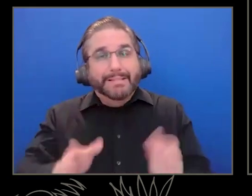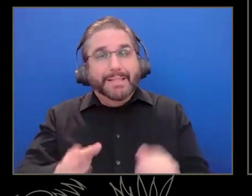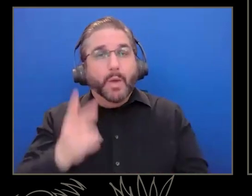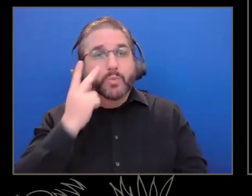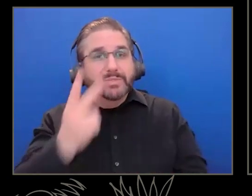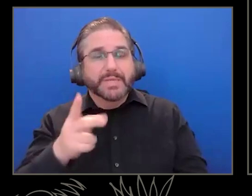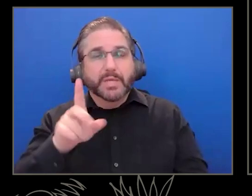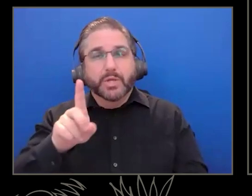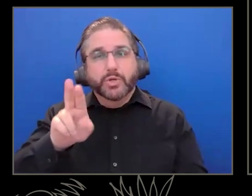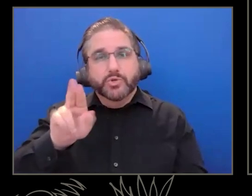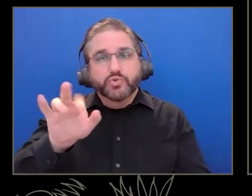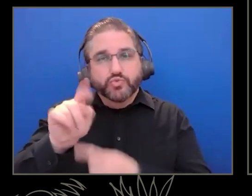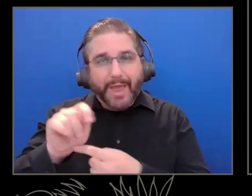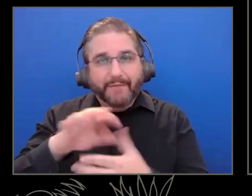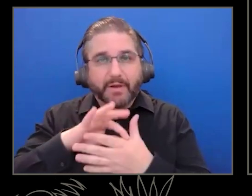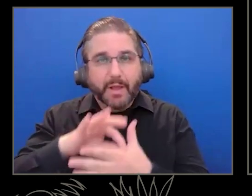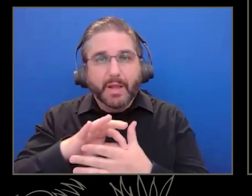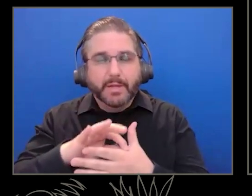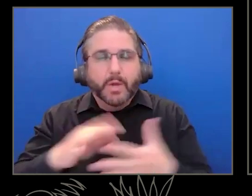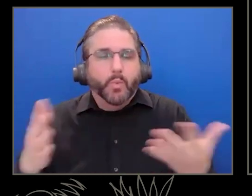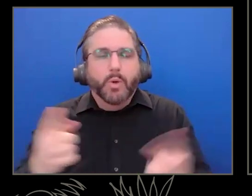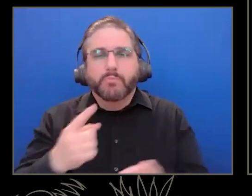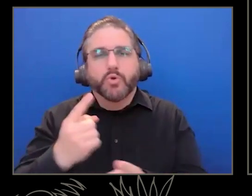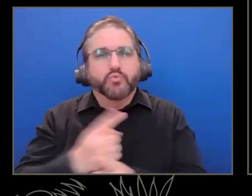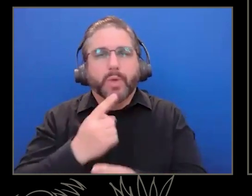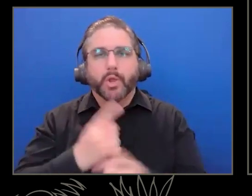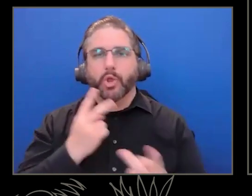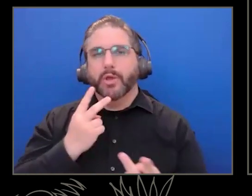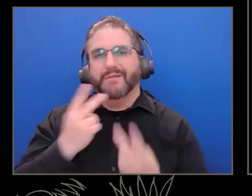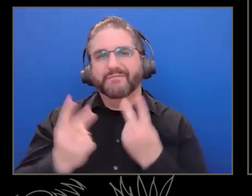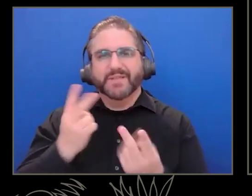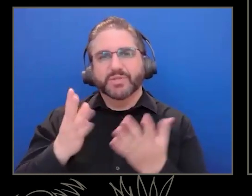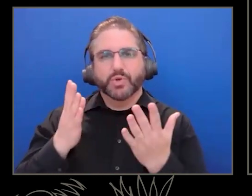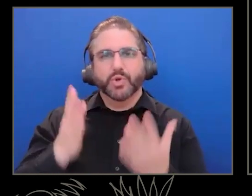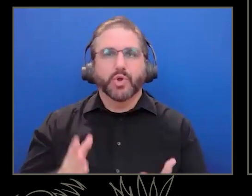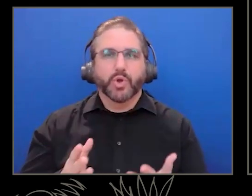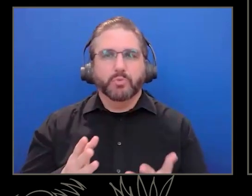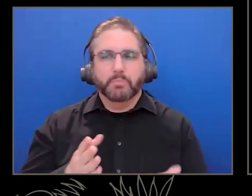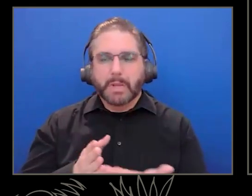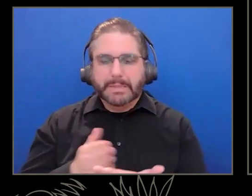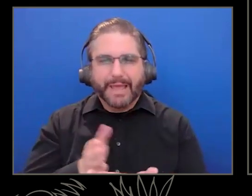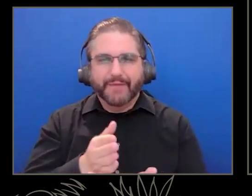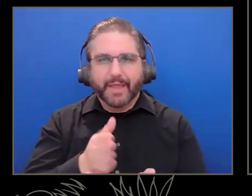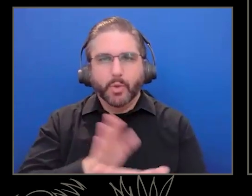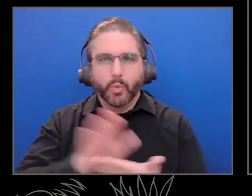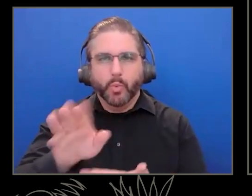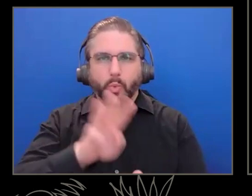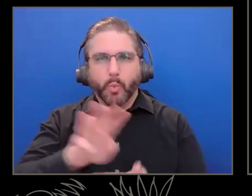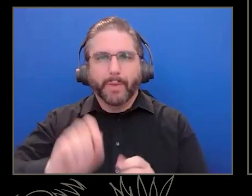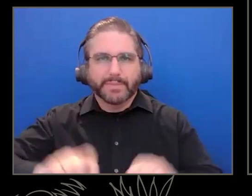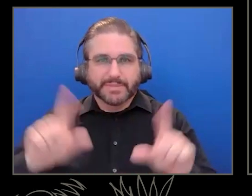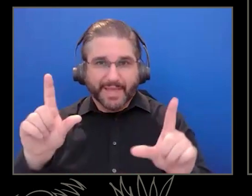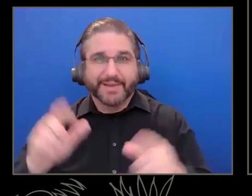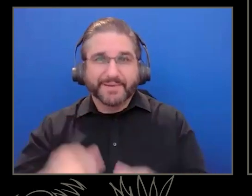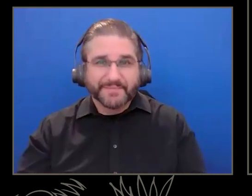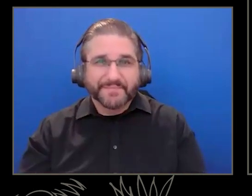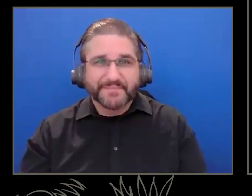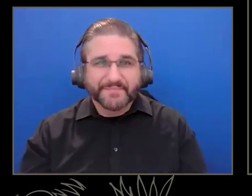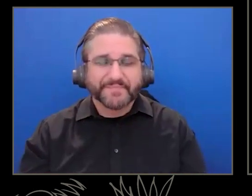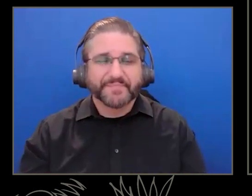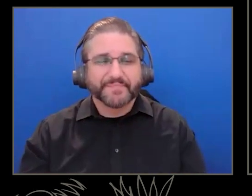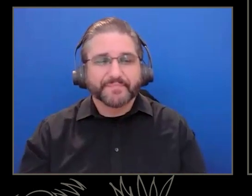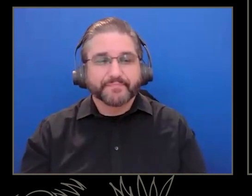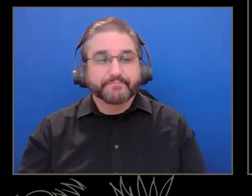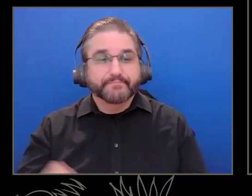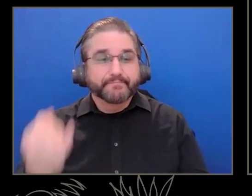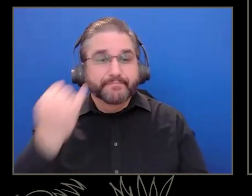content, or if it's just a regular visitor navigating around your website. And so if draft